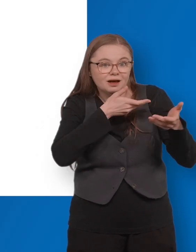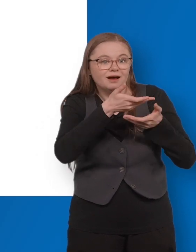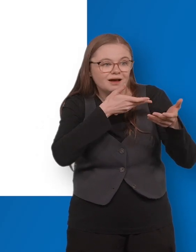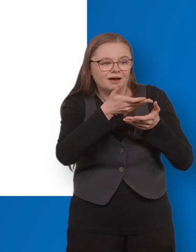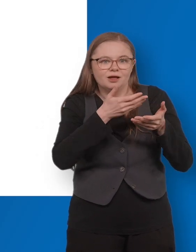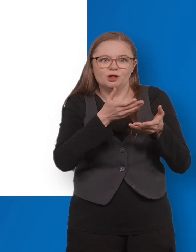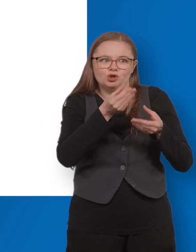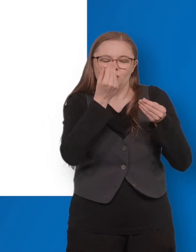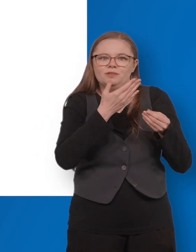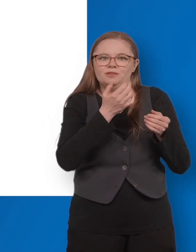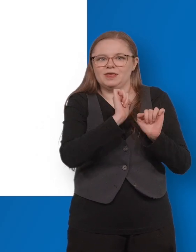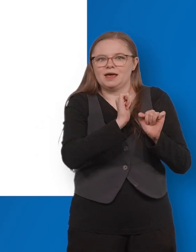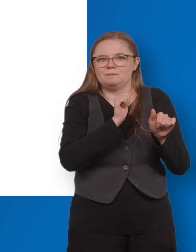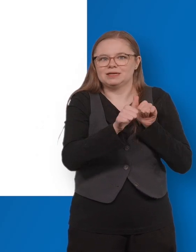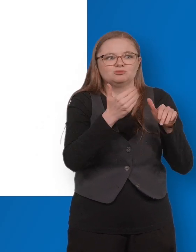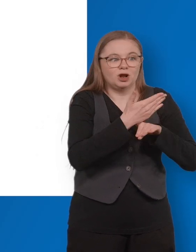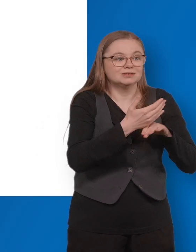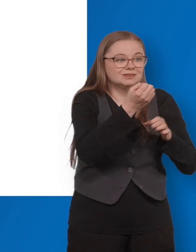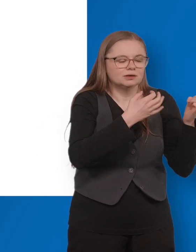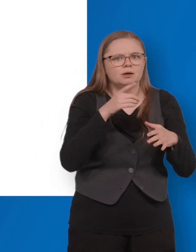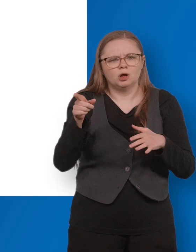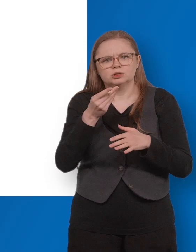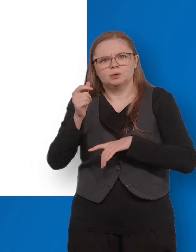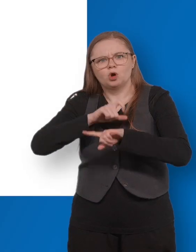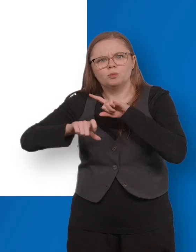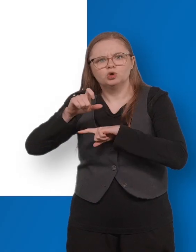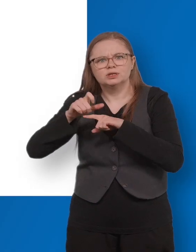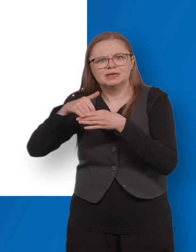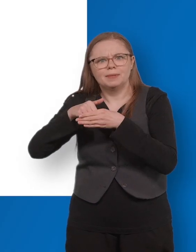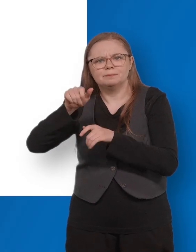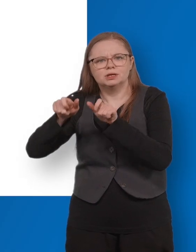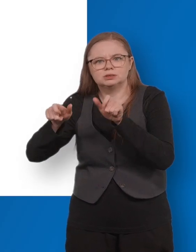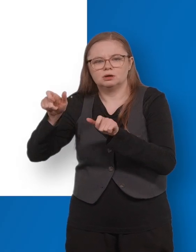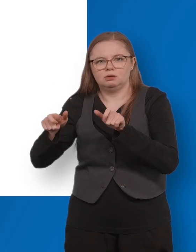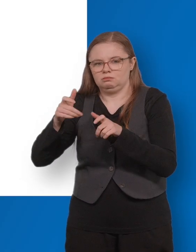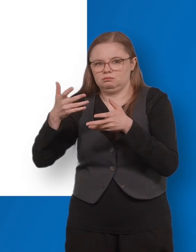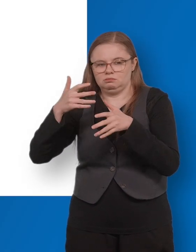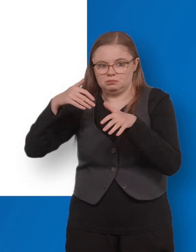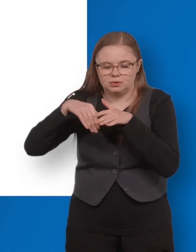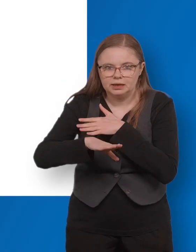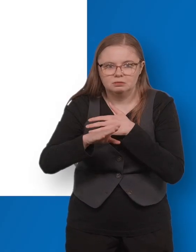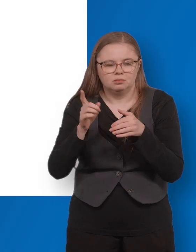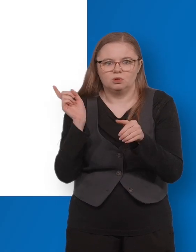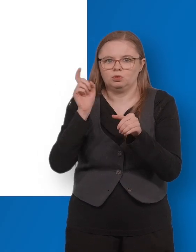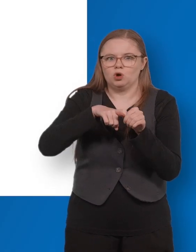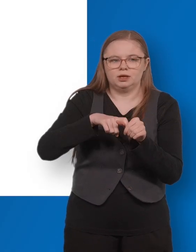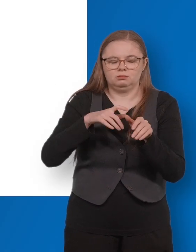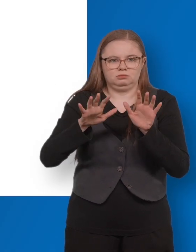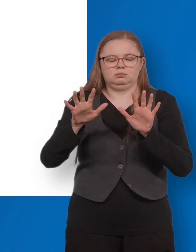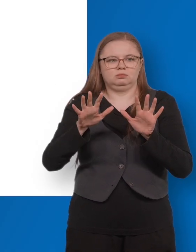members who, I dare say, weren't expert had managed to log on to the session and try to